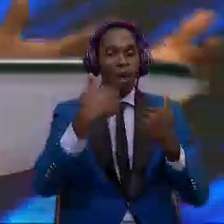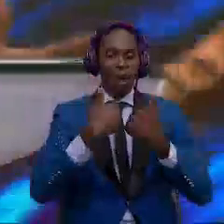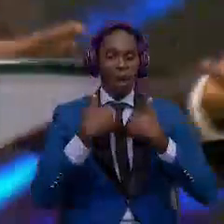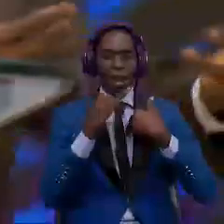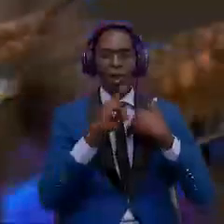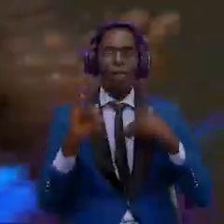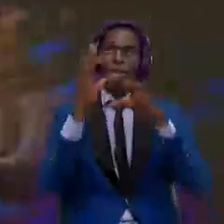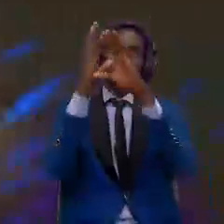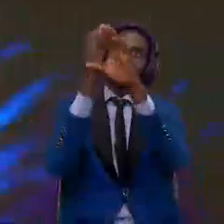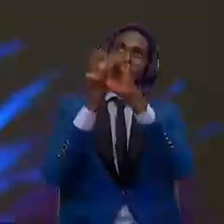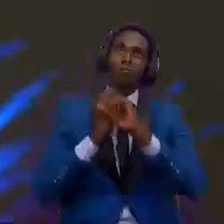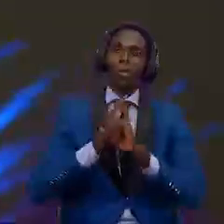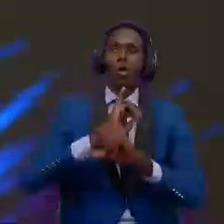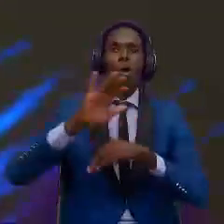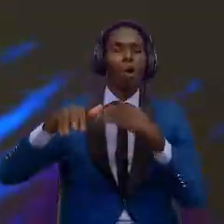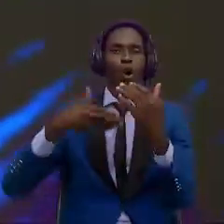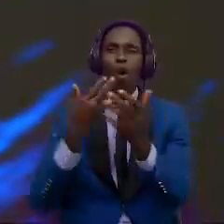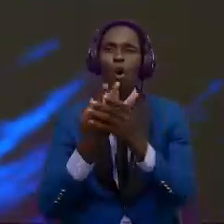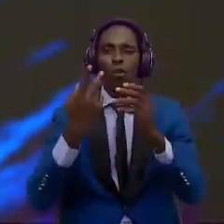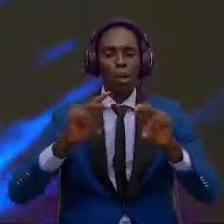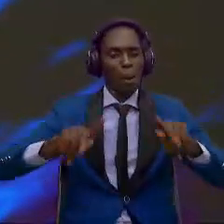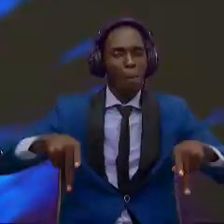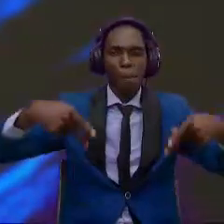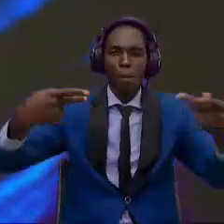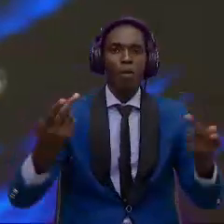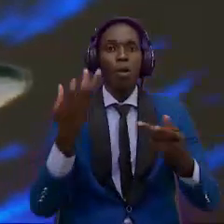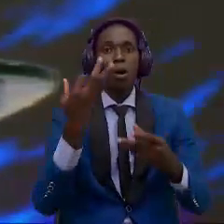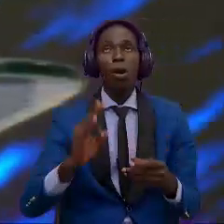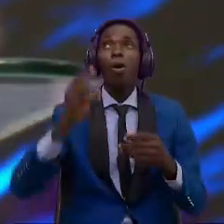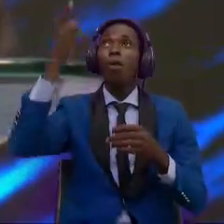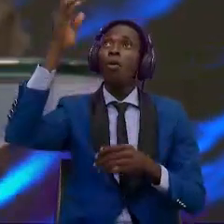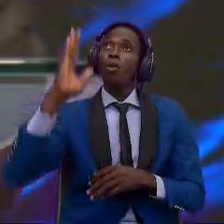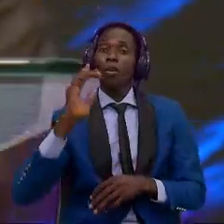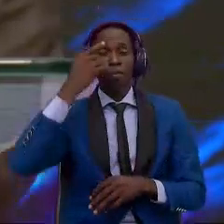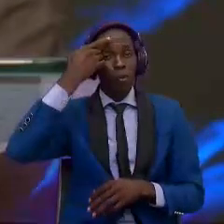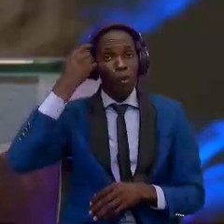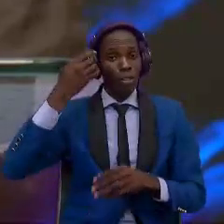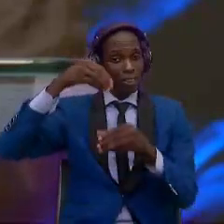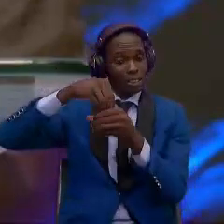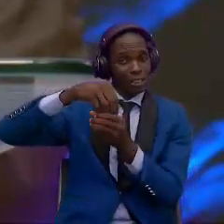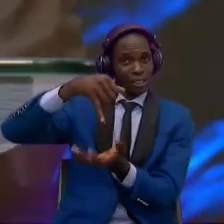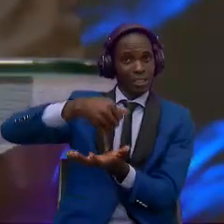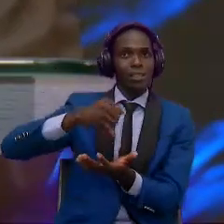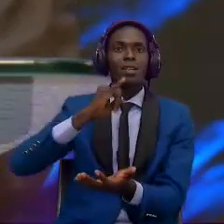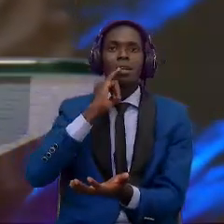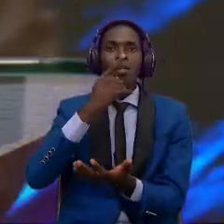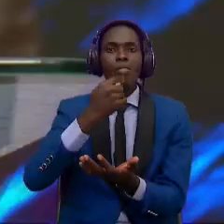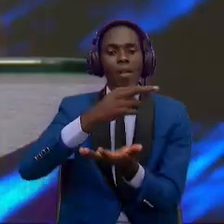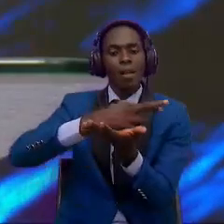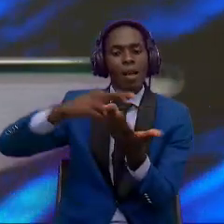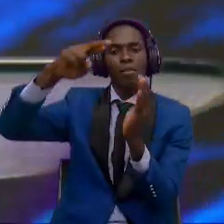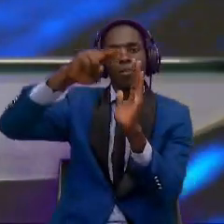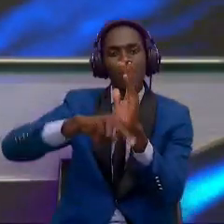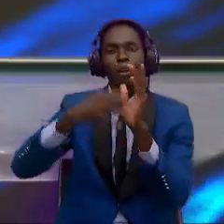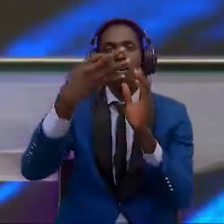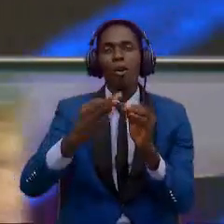and possessing all the provisions of God. Because therein is the righteousness of God